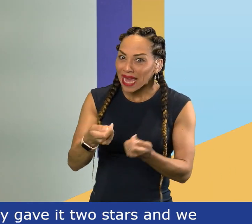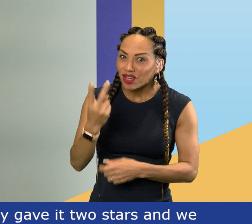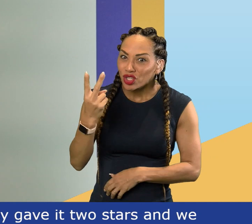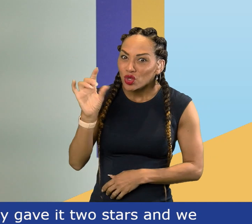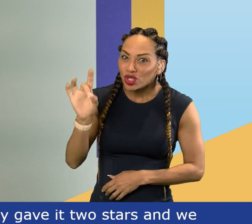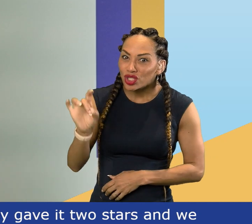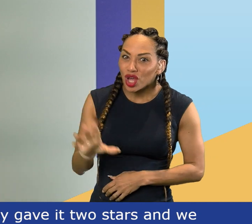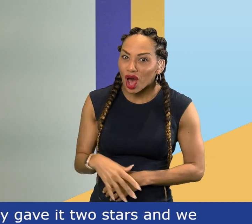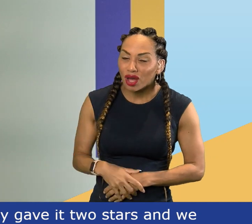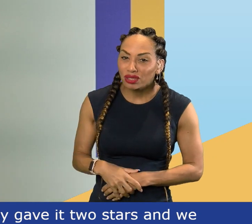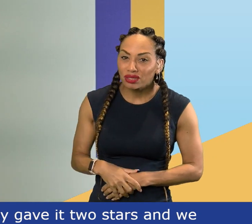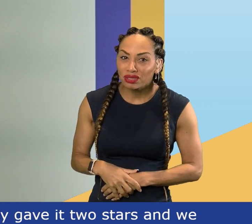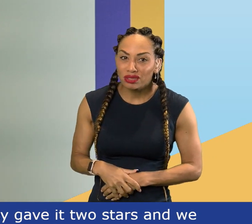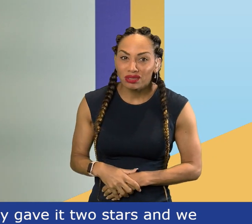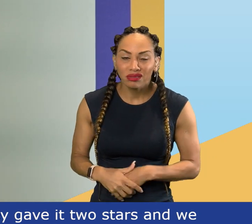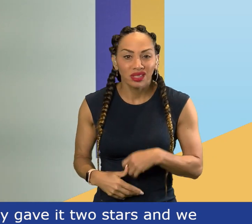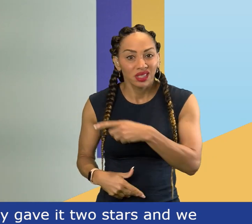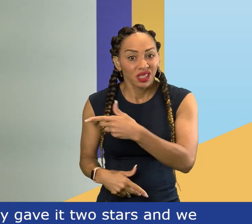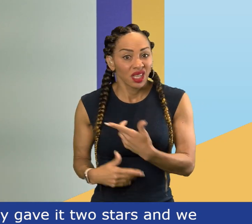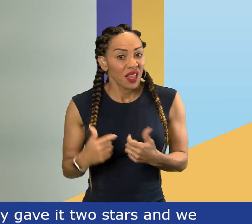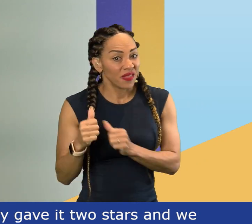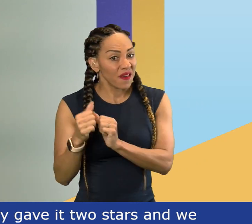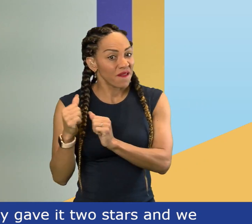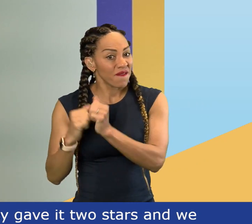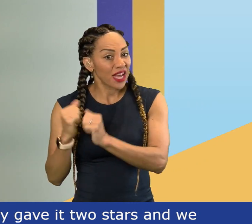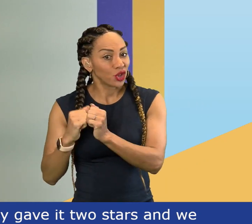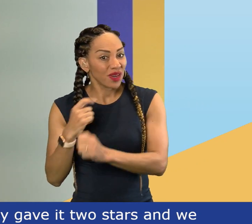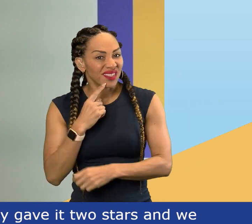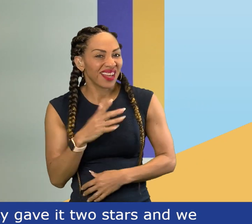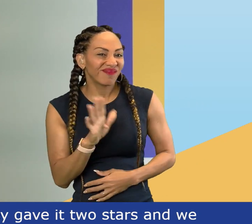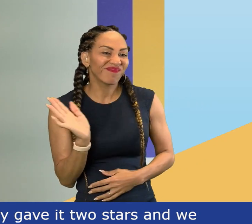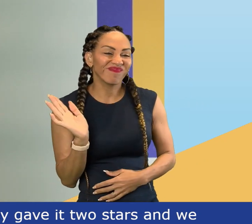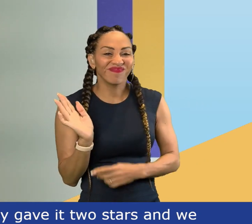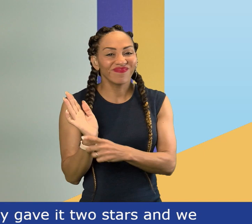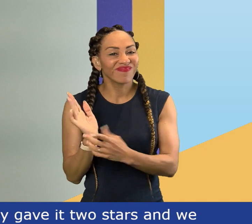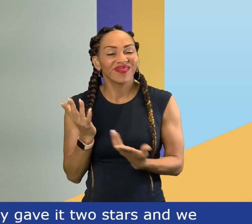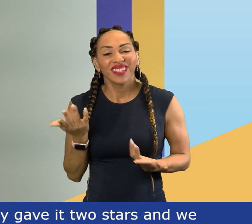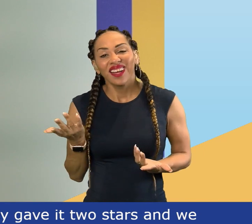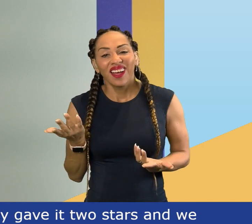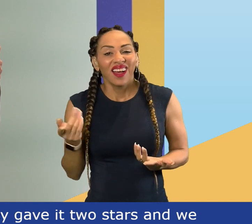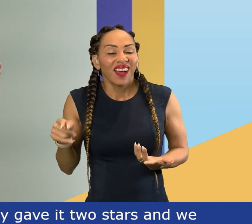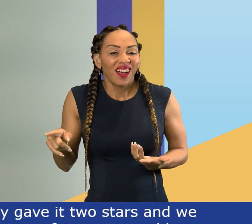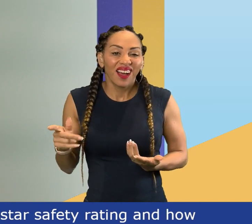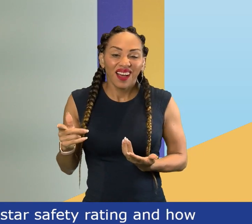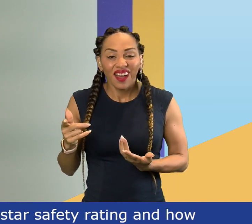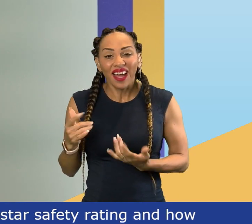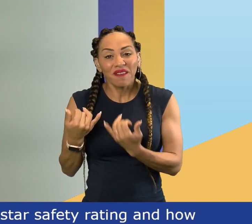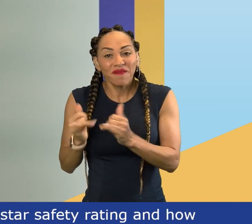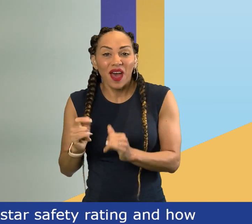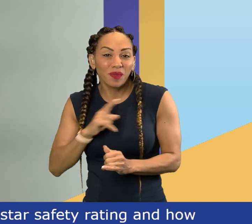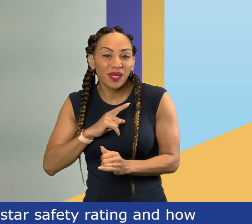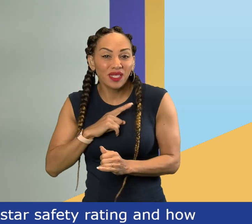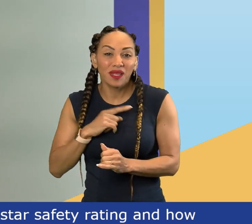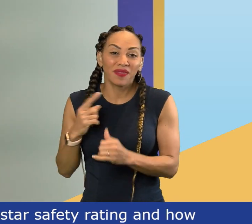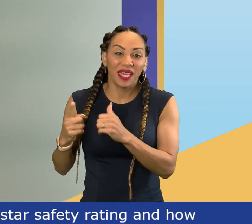reaction was, I don't care. It only failed because it's got all these it doesn't have all the driver assistance technologies. I don't like those anyway. And so that surely shows, I